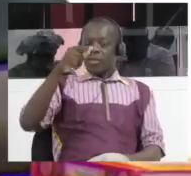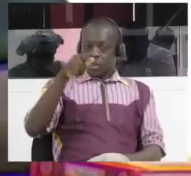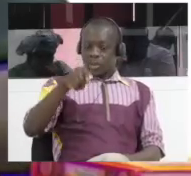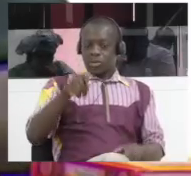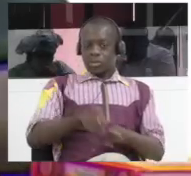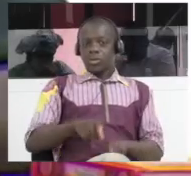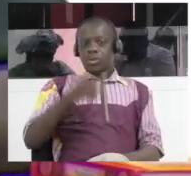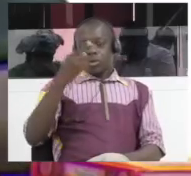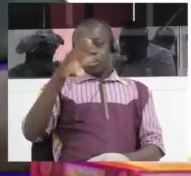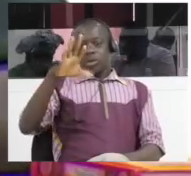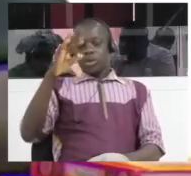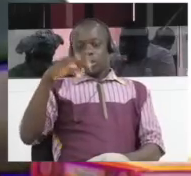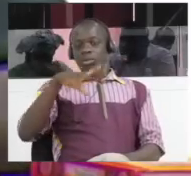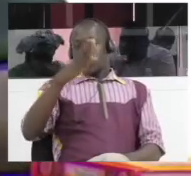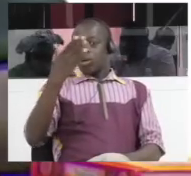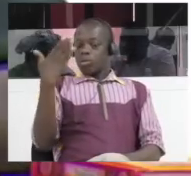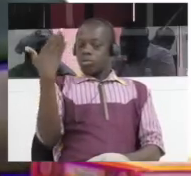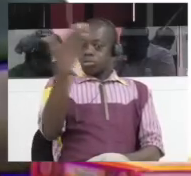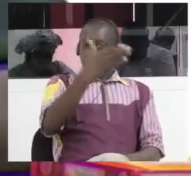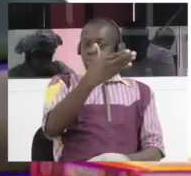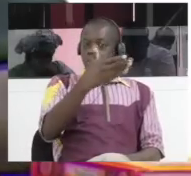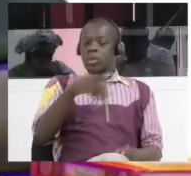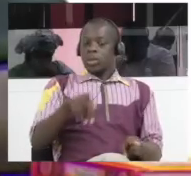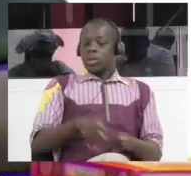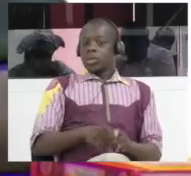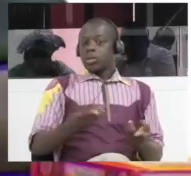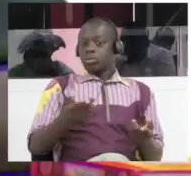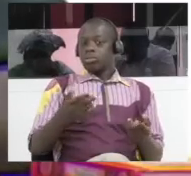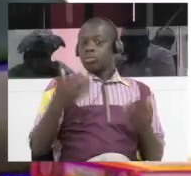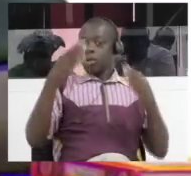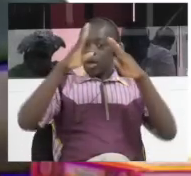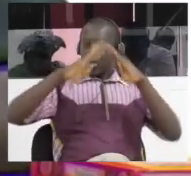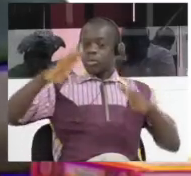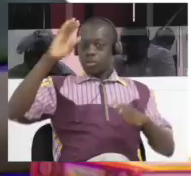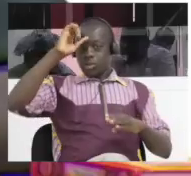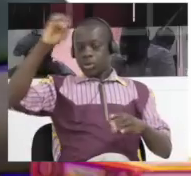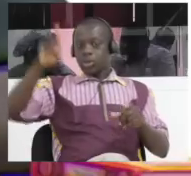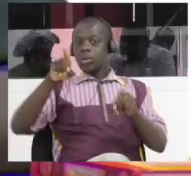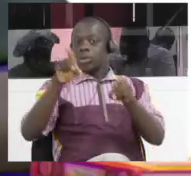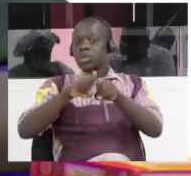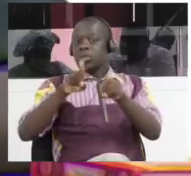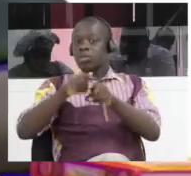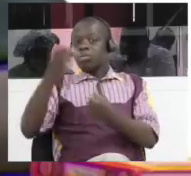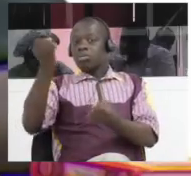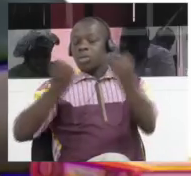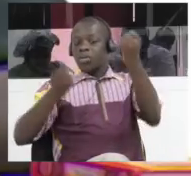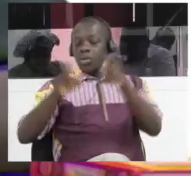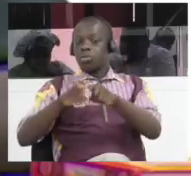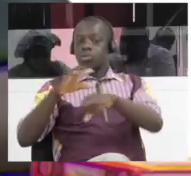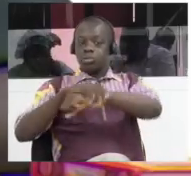that, I decided that we should head to the State House. And then the same driver that took us to the Marine